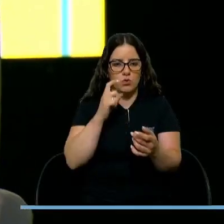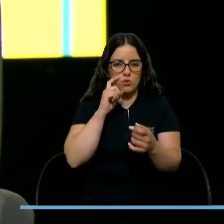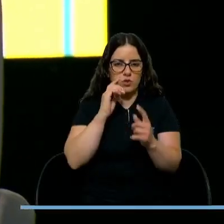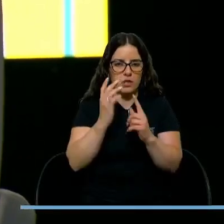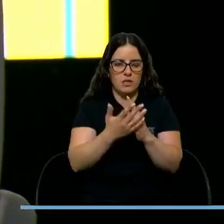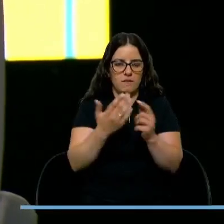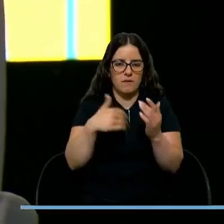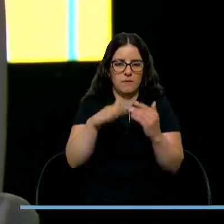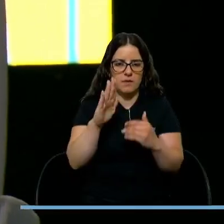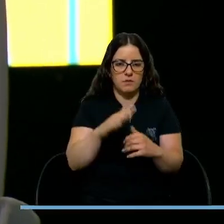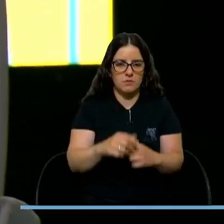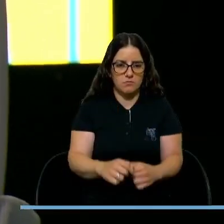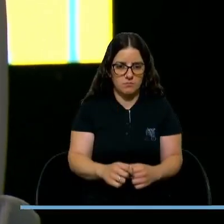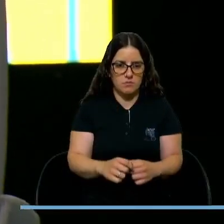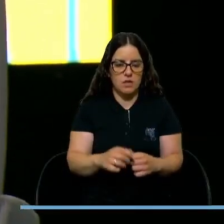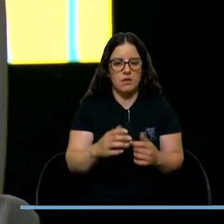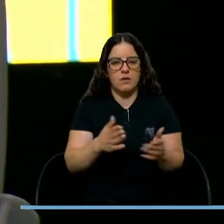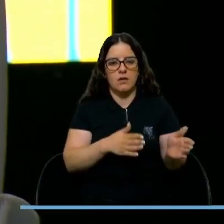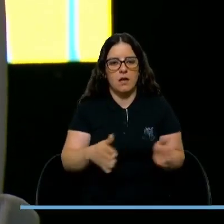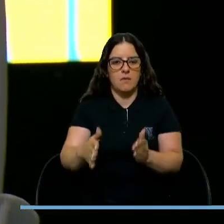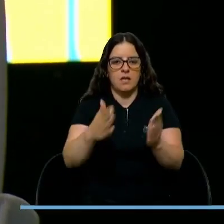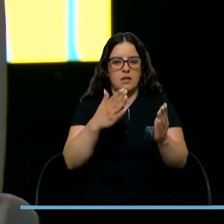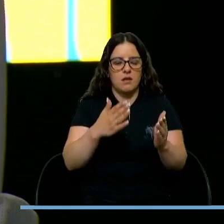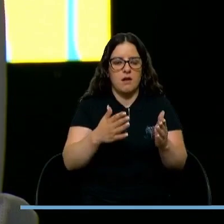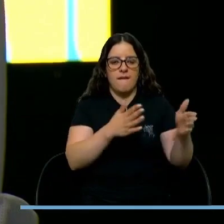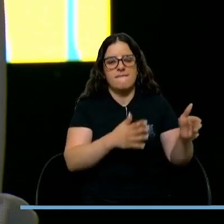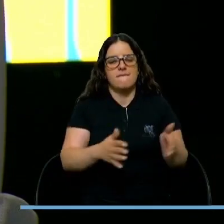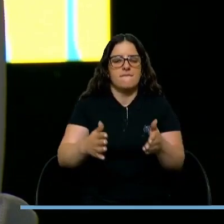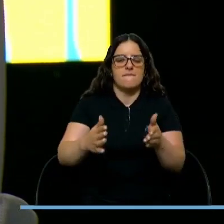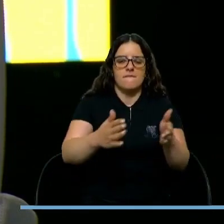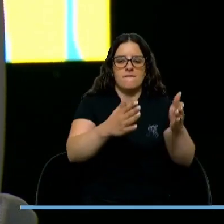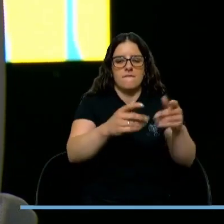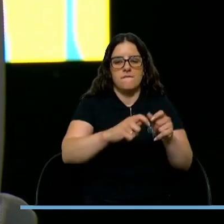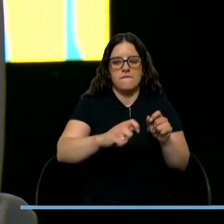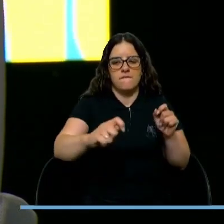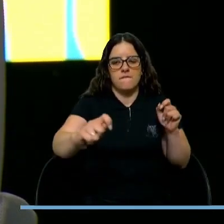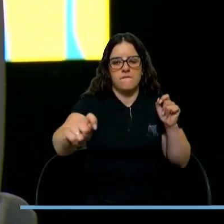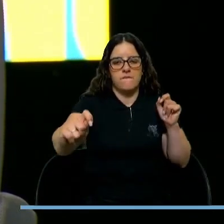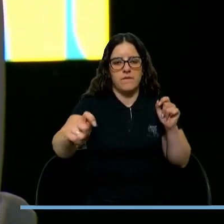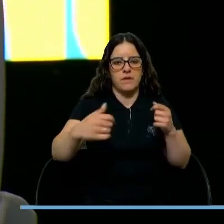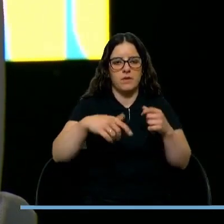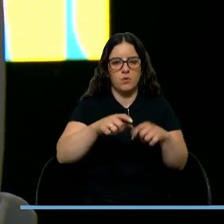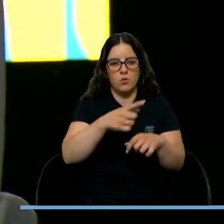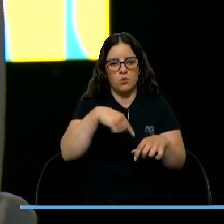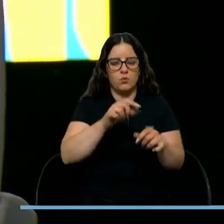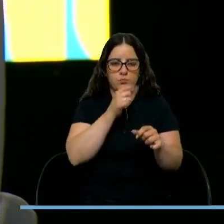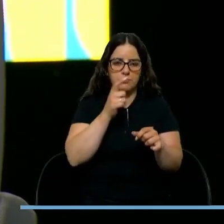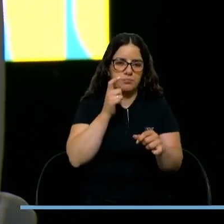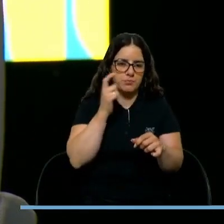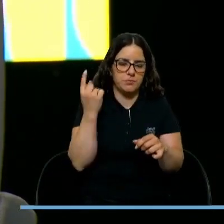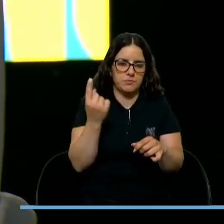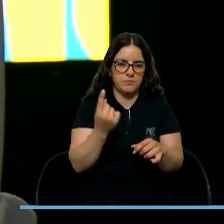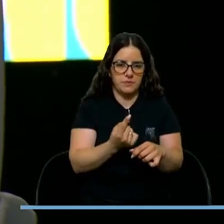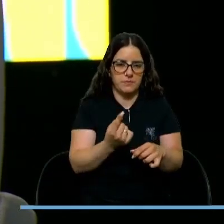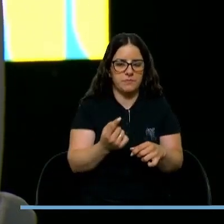world. It's quite a long path, and we have to be all committed. Anna, sustainability